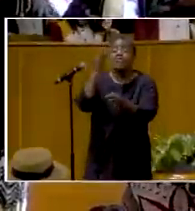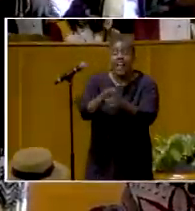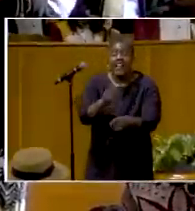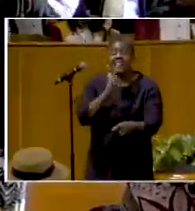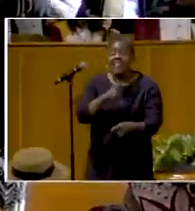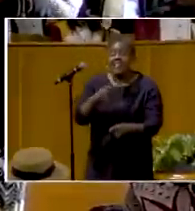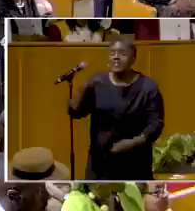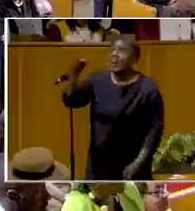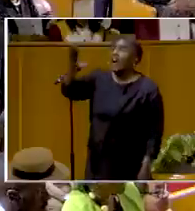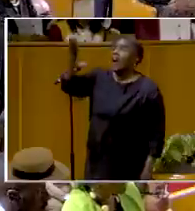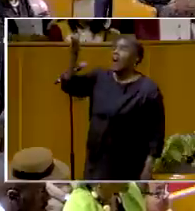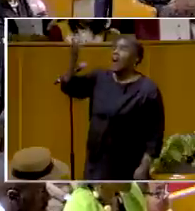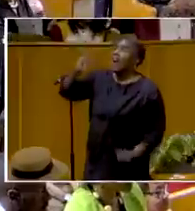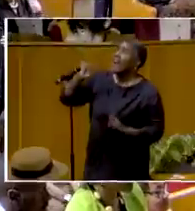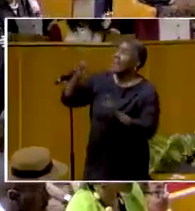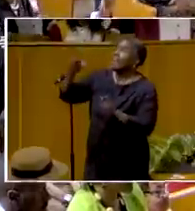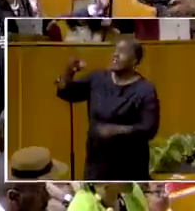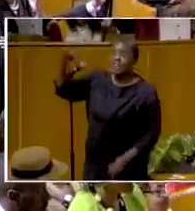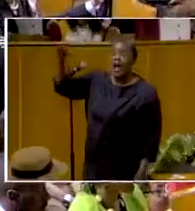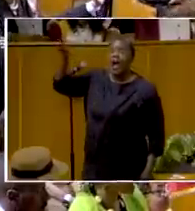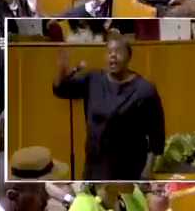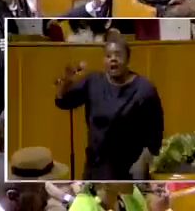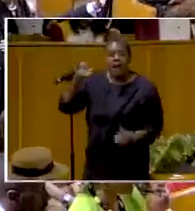gives God access.